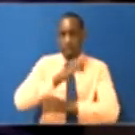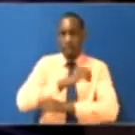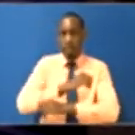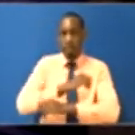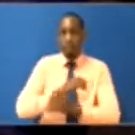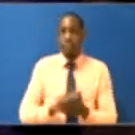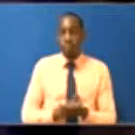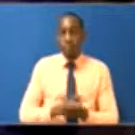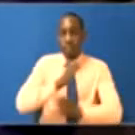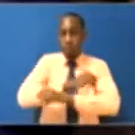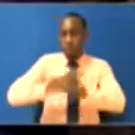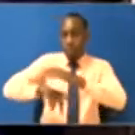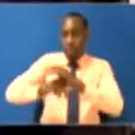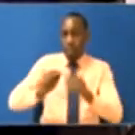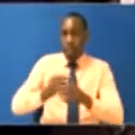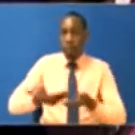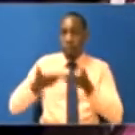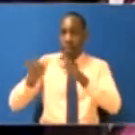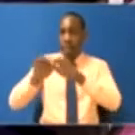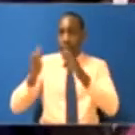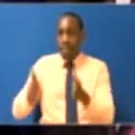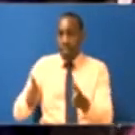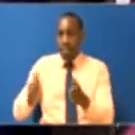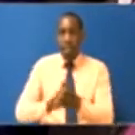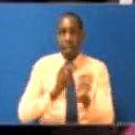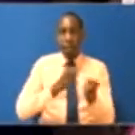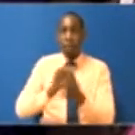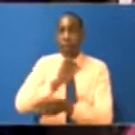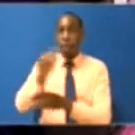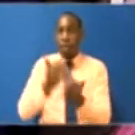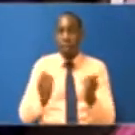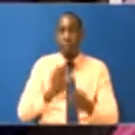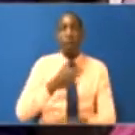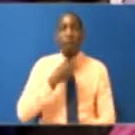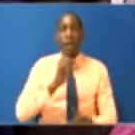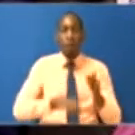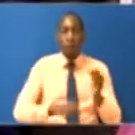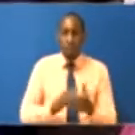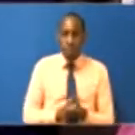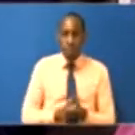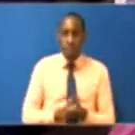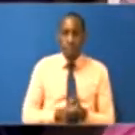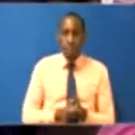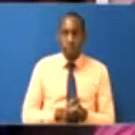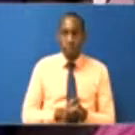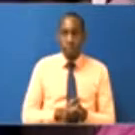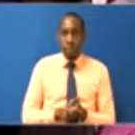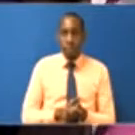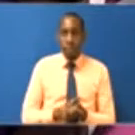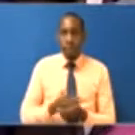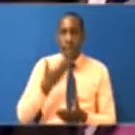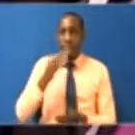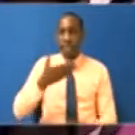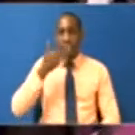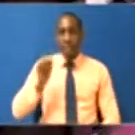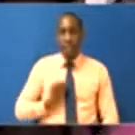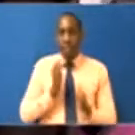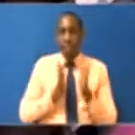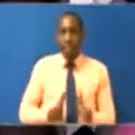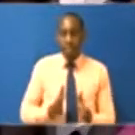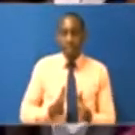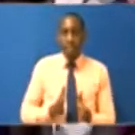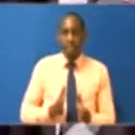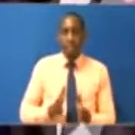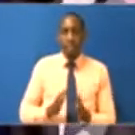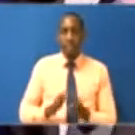primary and when i gave them desks normally you ask the children what would you like to get from me and say oh super senator and i thought that that's for